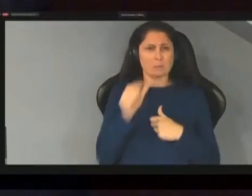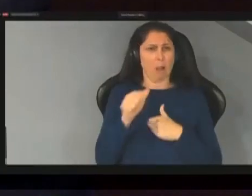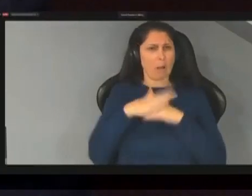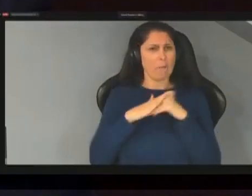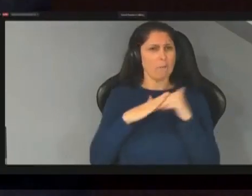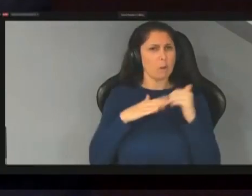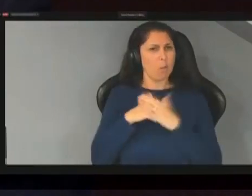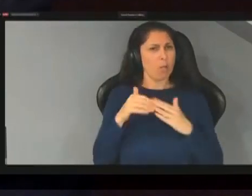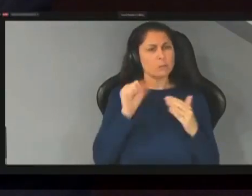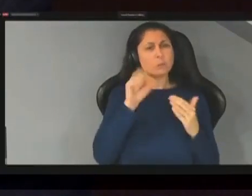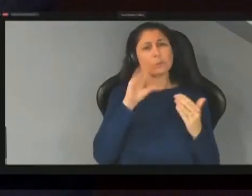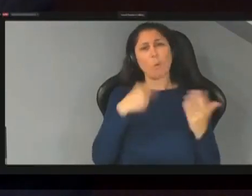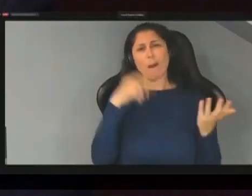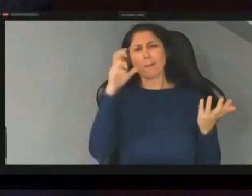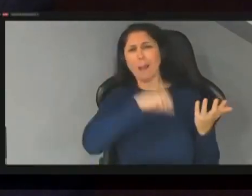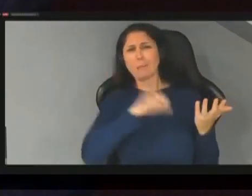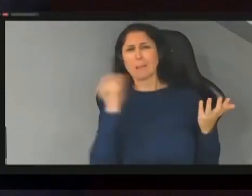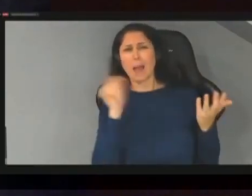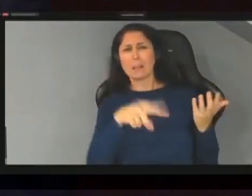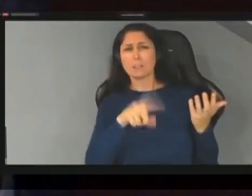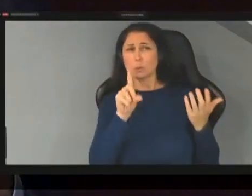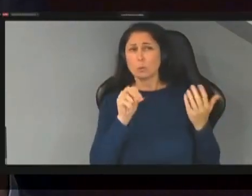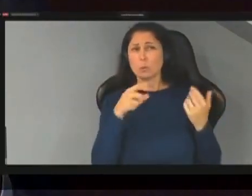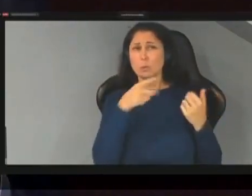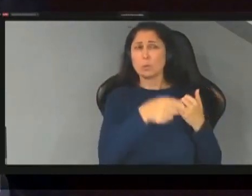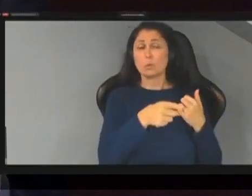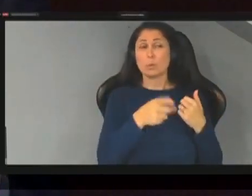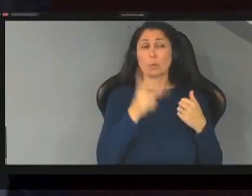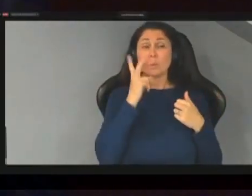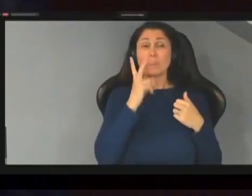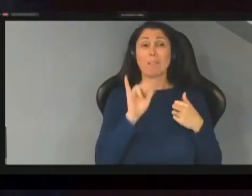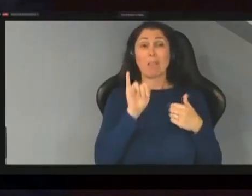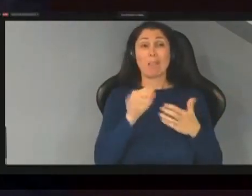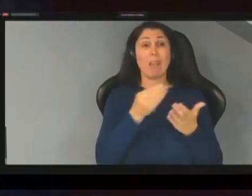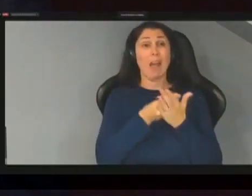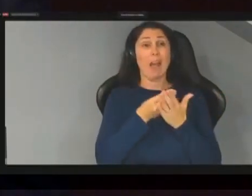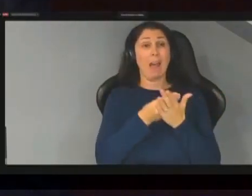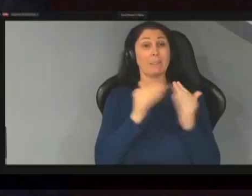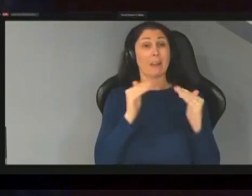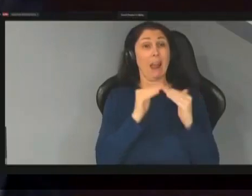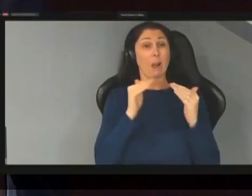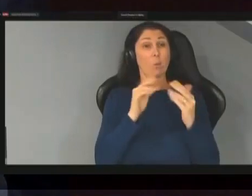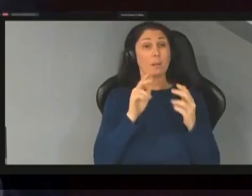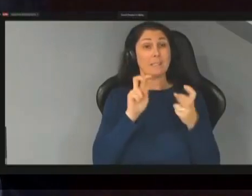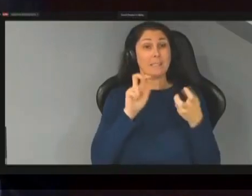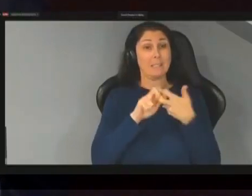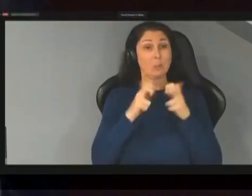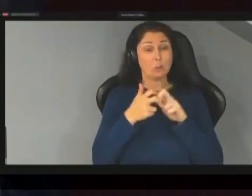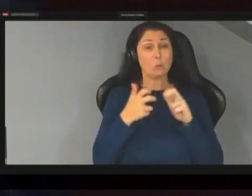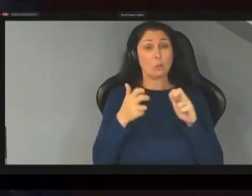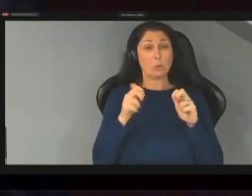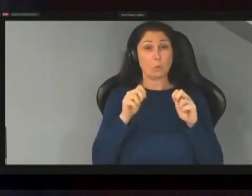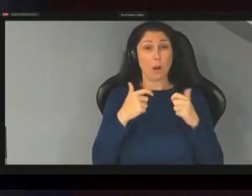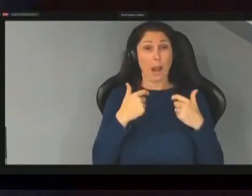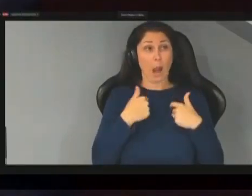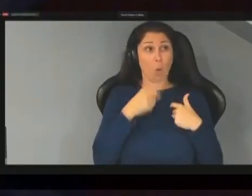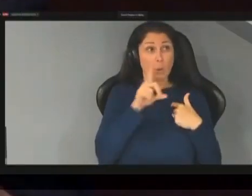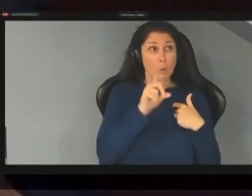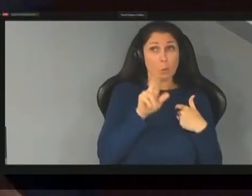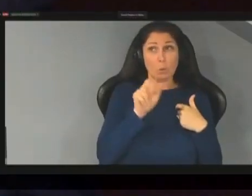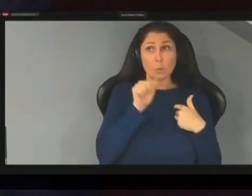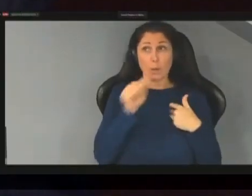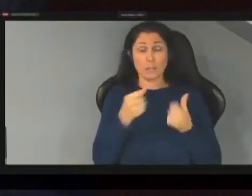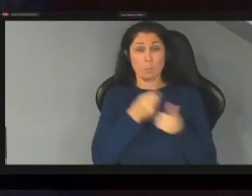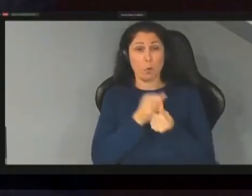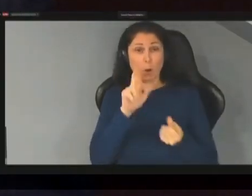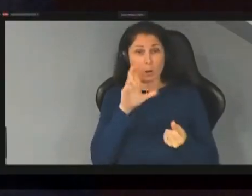I guess I'm asking: do you see the equity issue in terms of how we actually do or do not support the RCOs and how they're actually